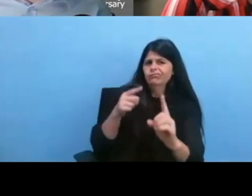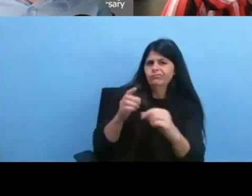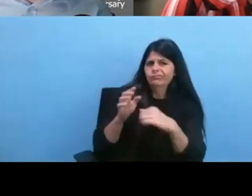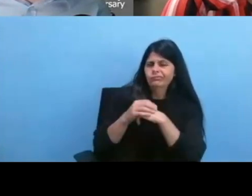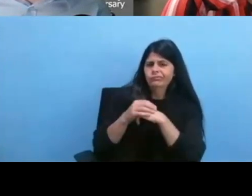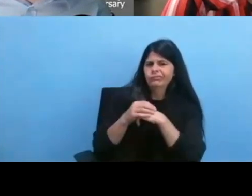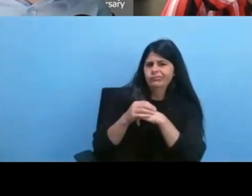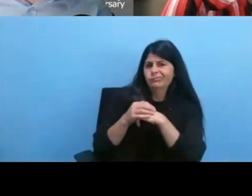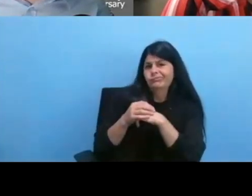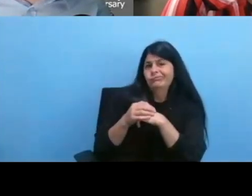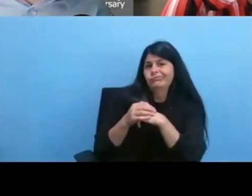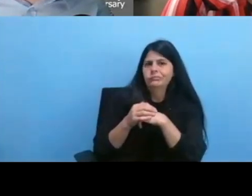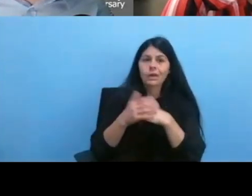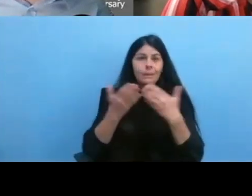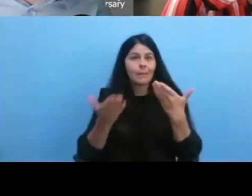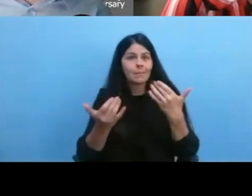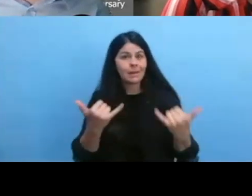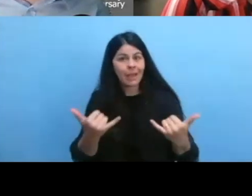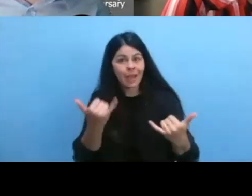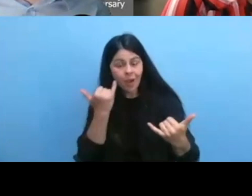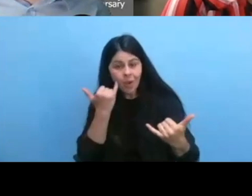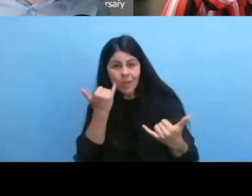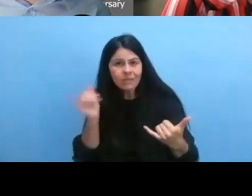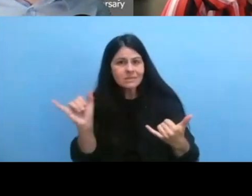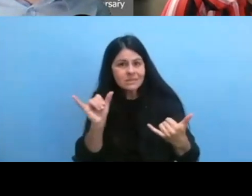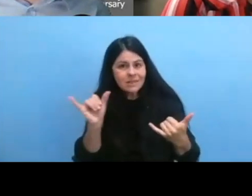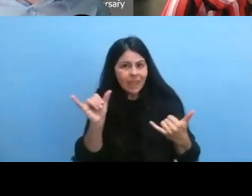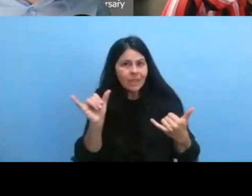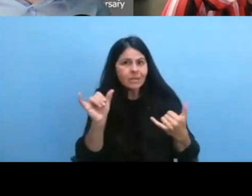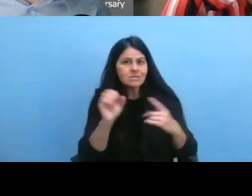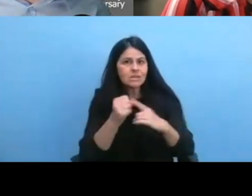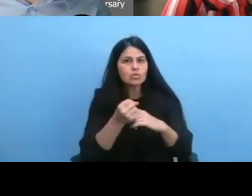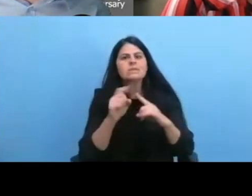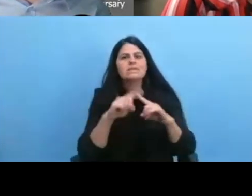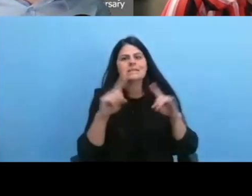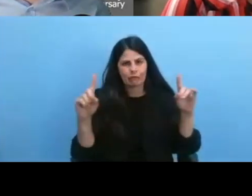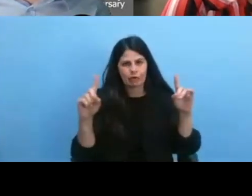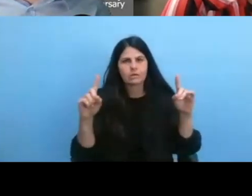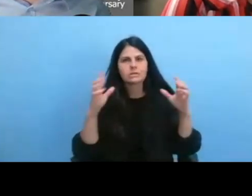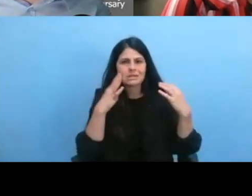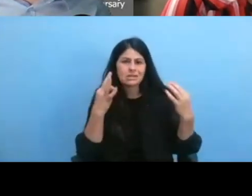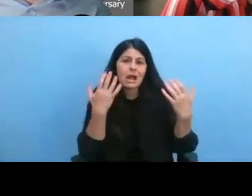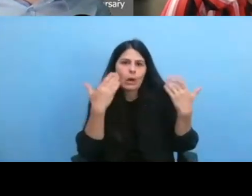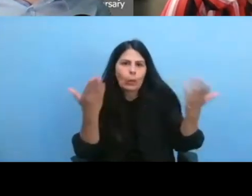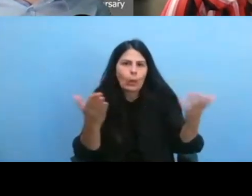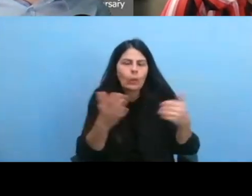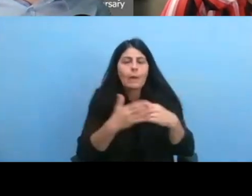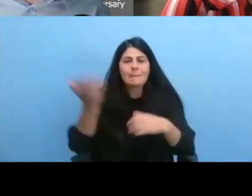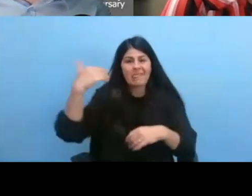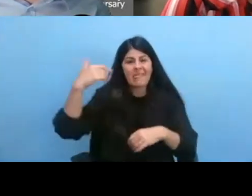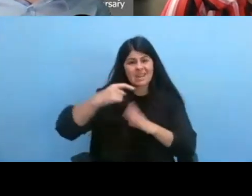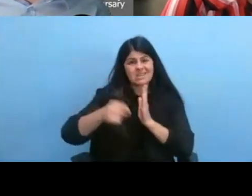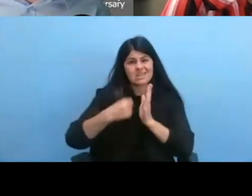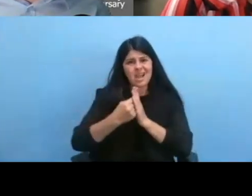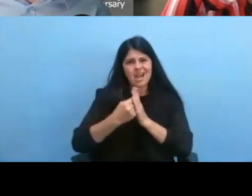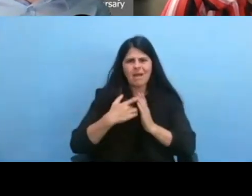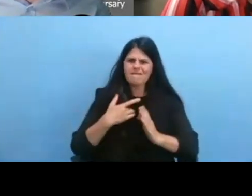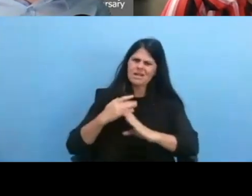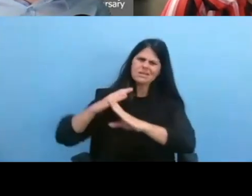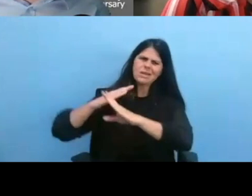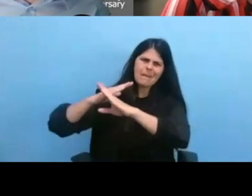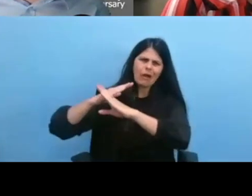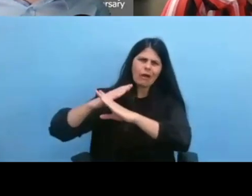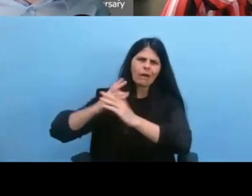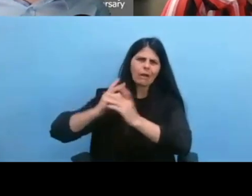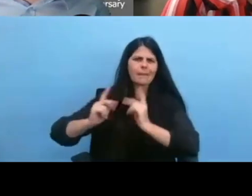I don't know, maybe now if I was in the same position, I'd make a different decision, but that was the decision I made at the time. And it was kind of this barrier of people not understanding